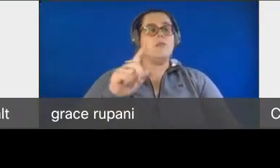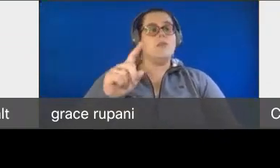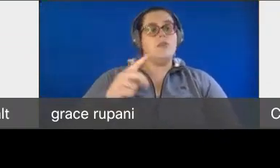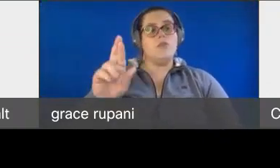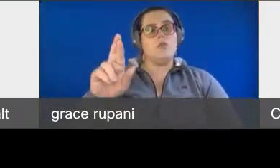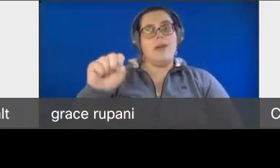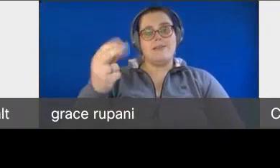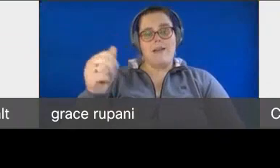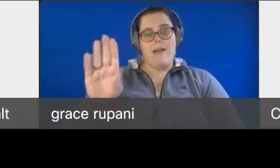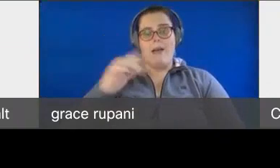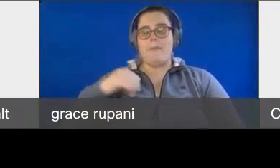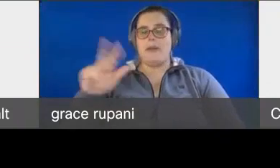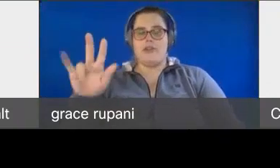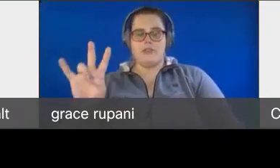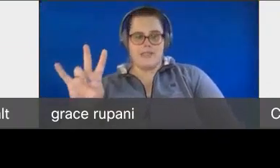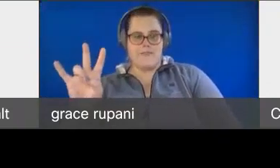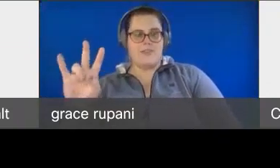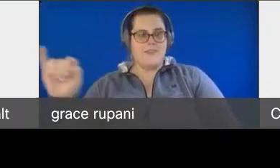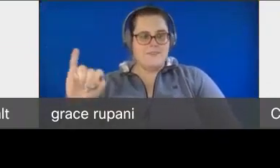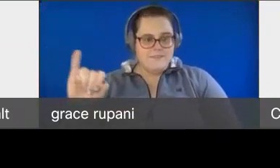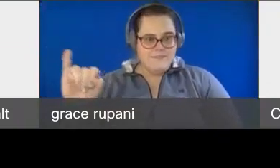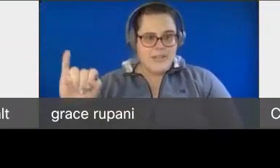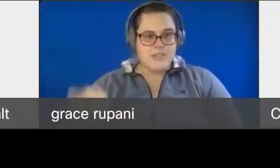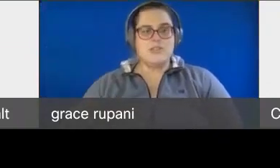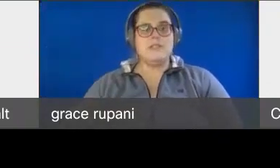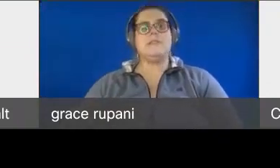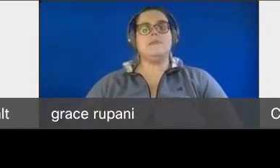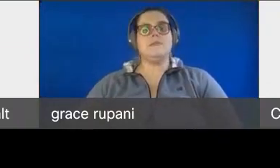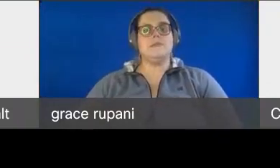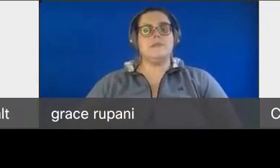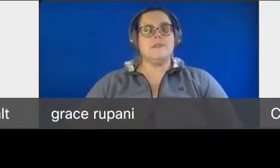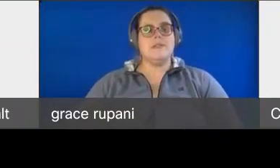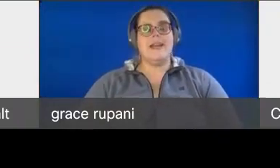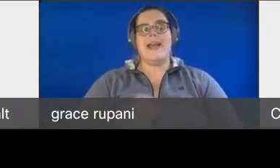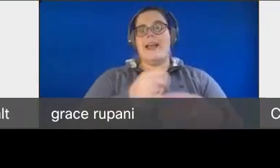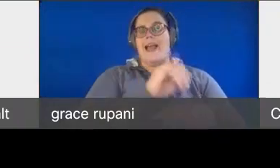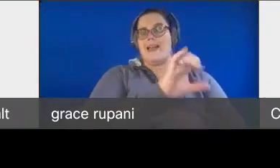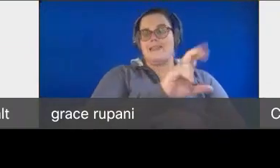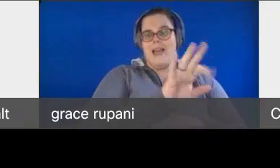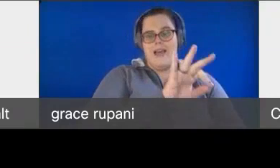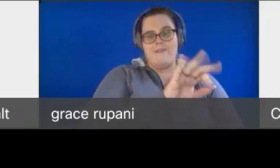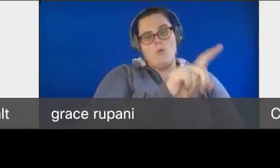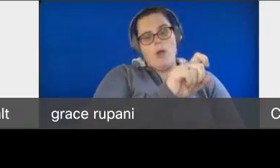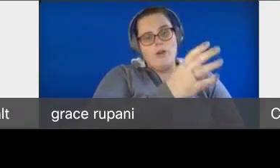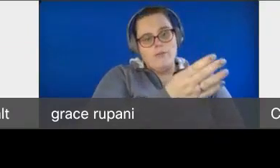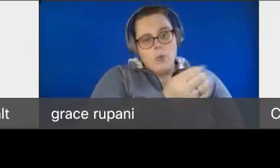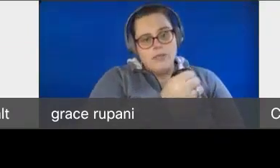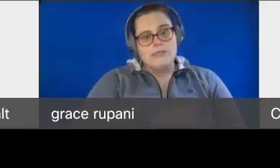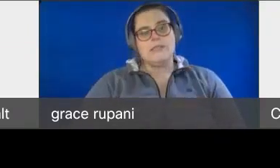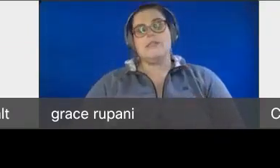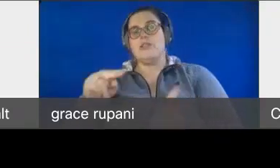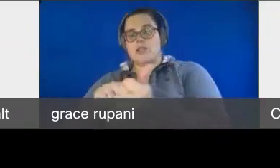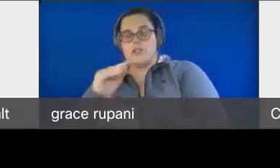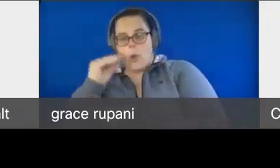had 37 infections since the beginning of the pandemic. And then nursing homes have had 2 infections, and there's been 1 infection